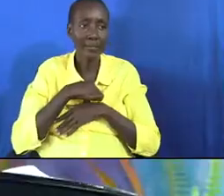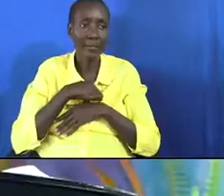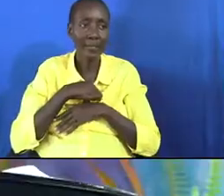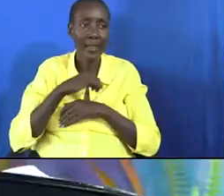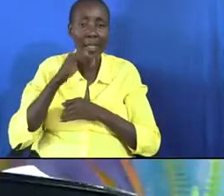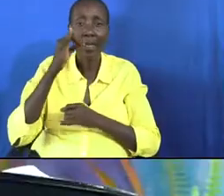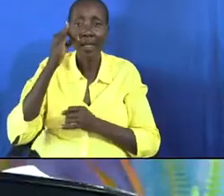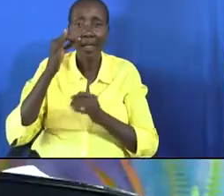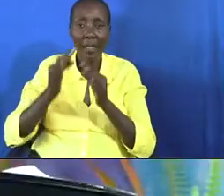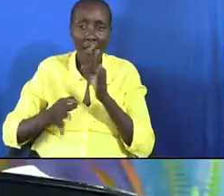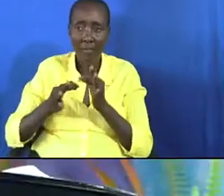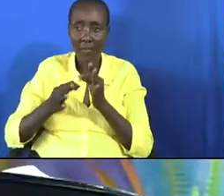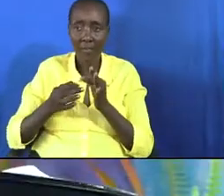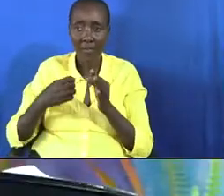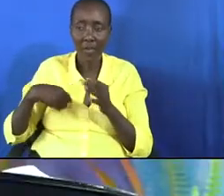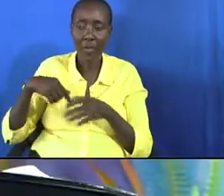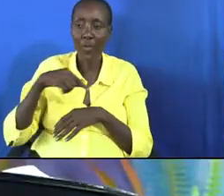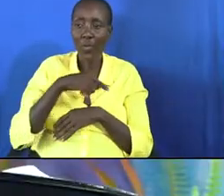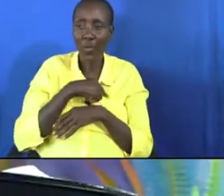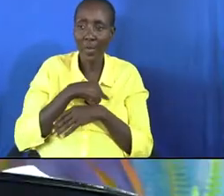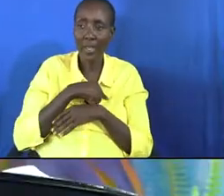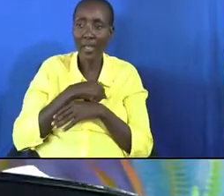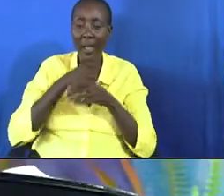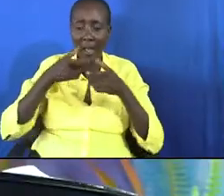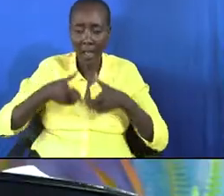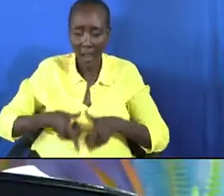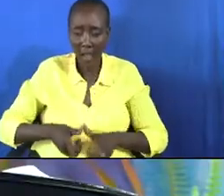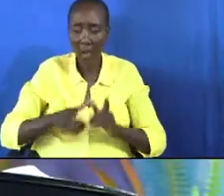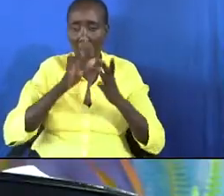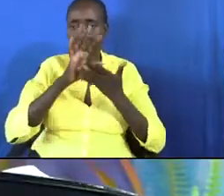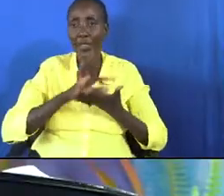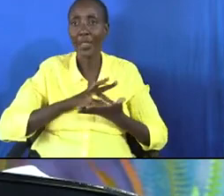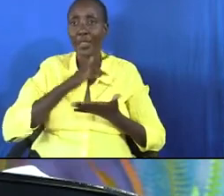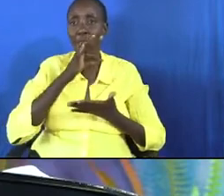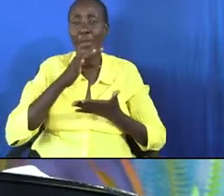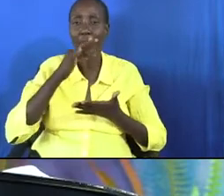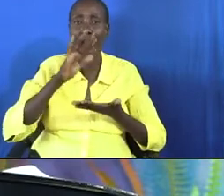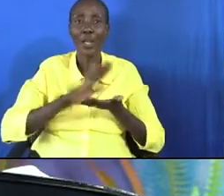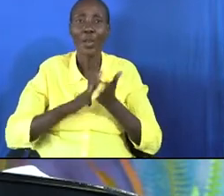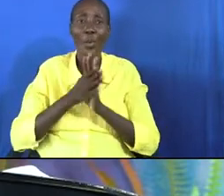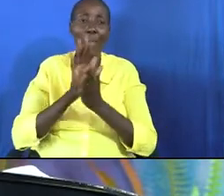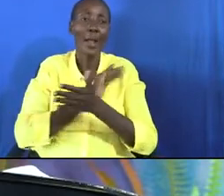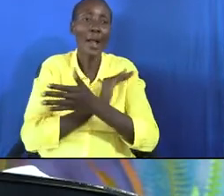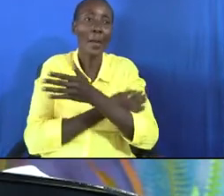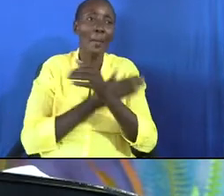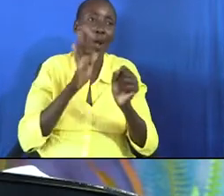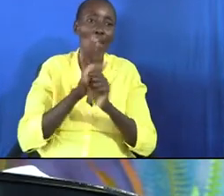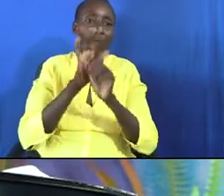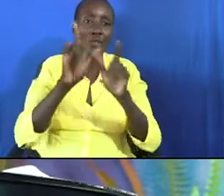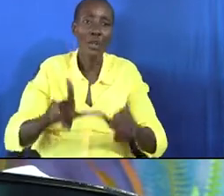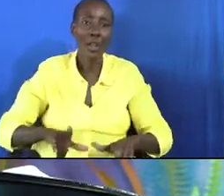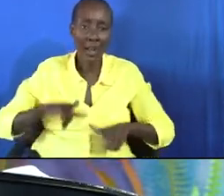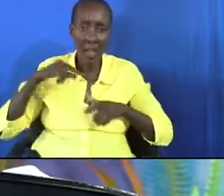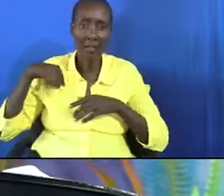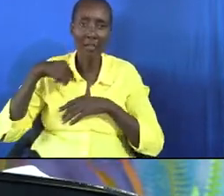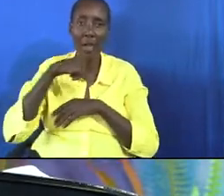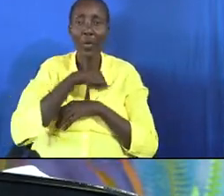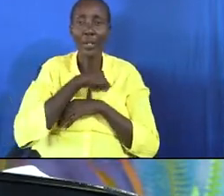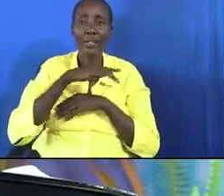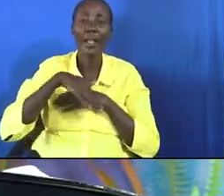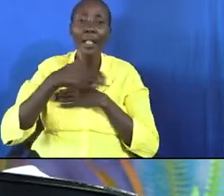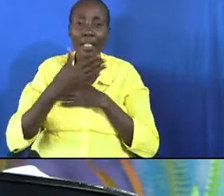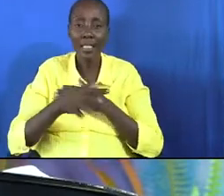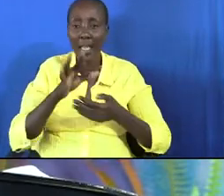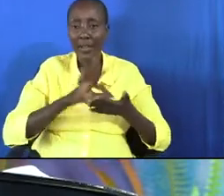if we don't, we have allowed the Spirit to become powerful in our lives, then